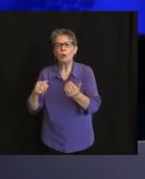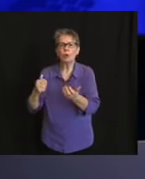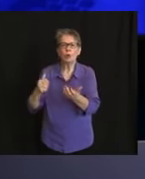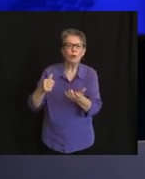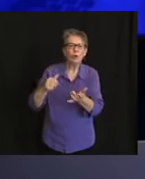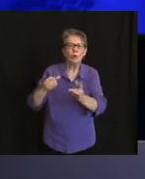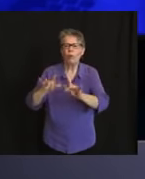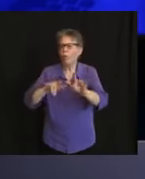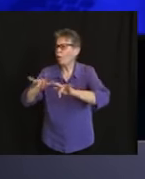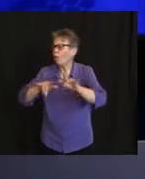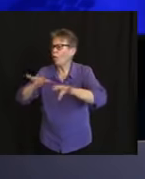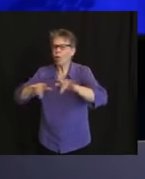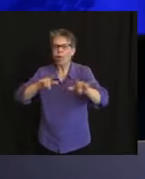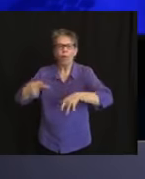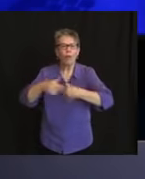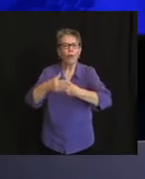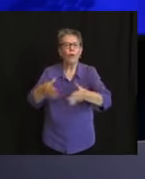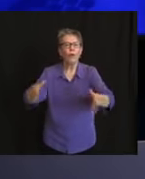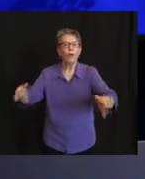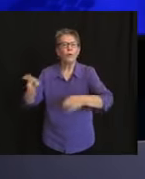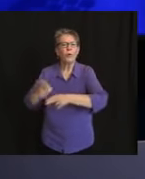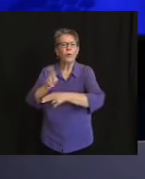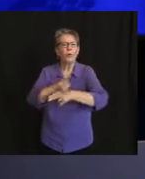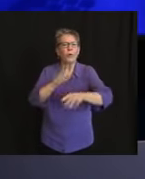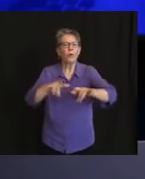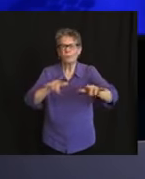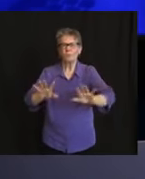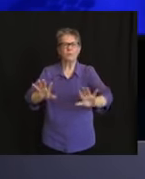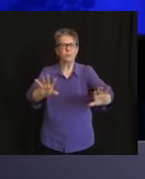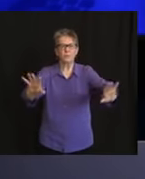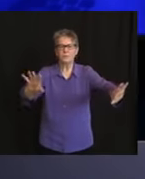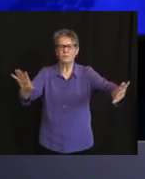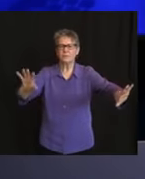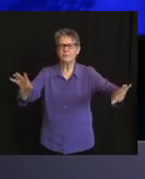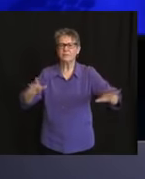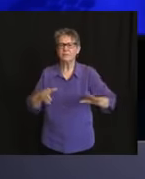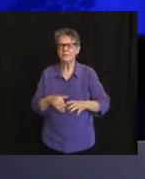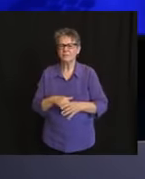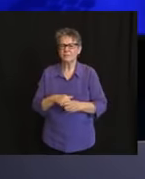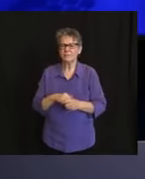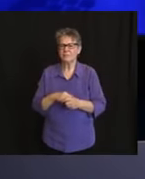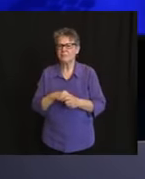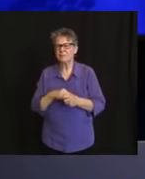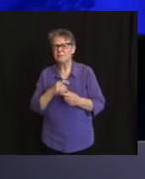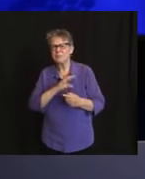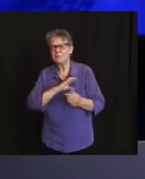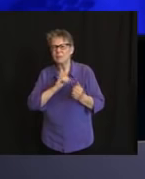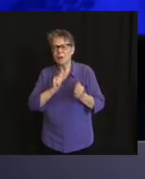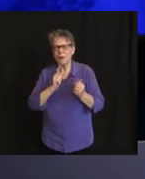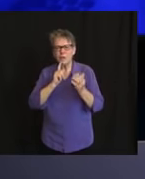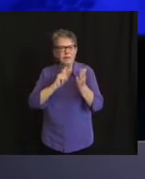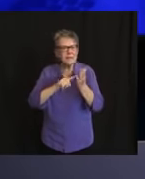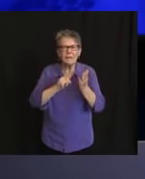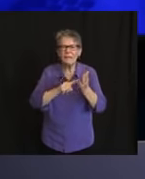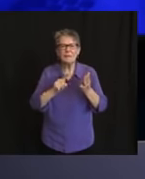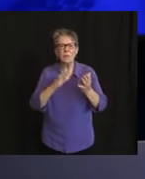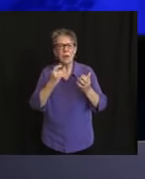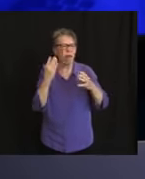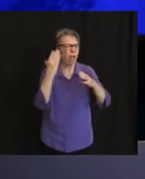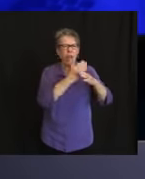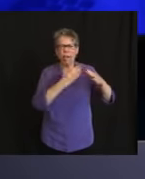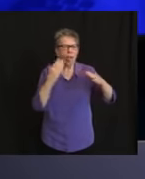was trying to conduct their investigation. In Fort Lee, a bias harassment charge was made against